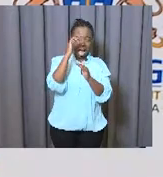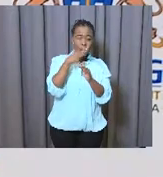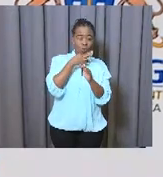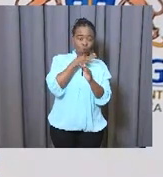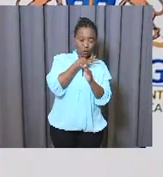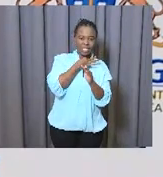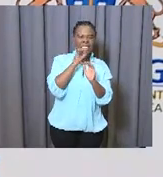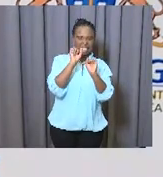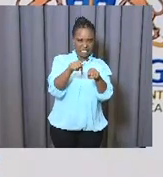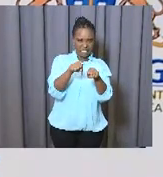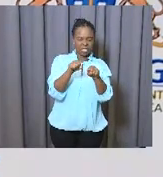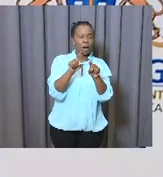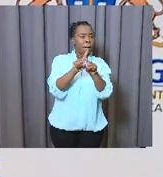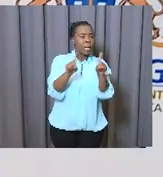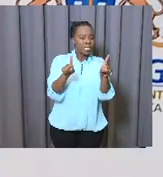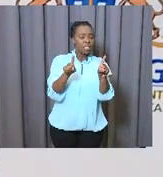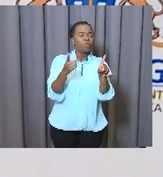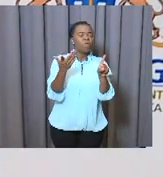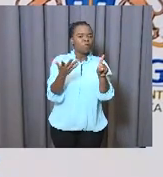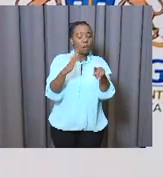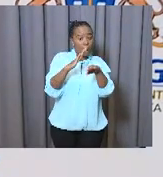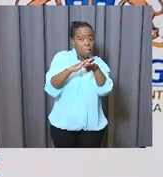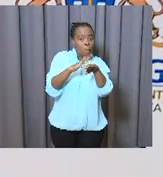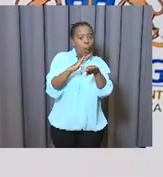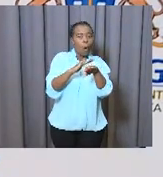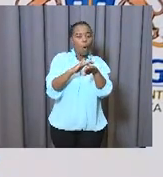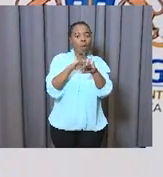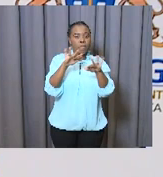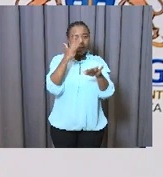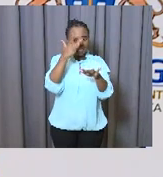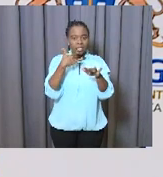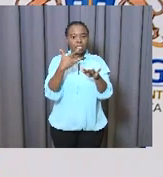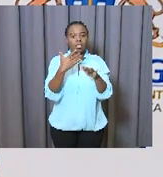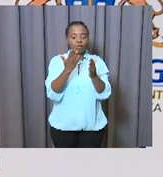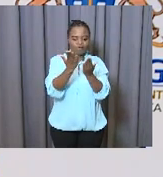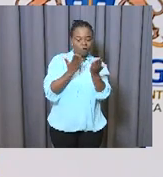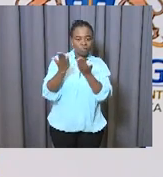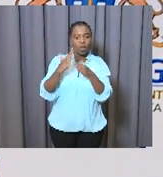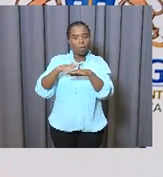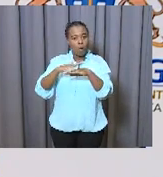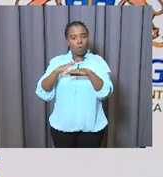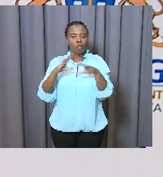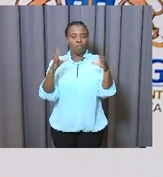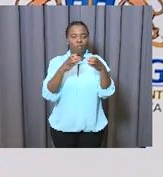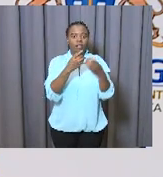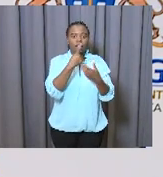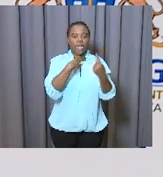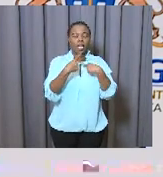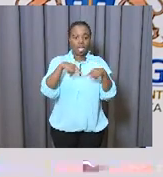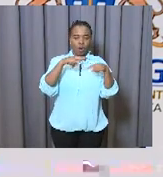I've given, but we are beginning to see more cases there. The combination of more cases and high